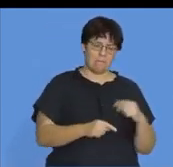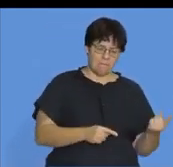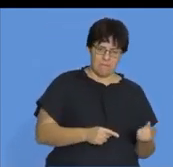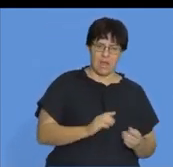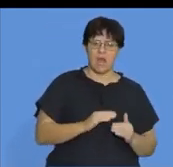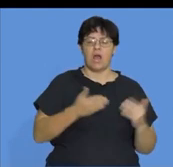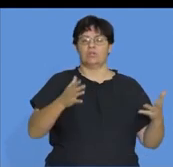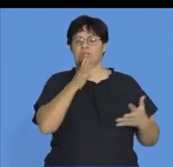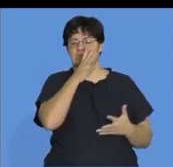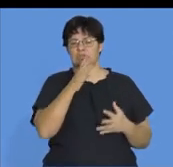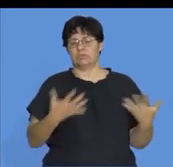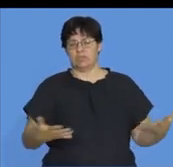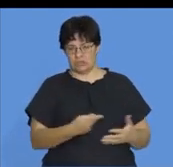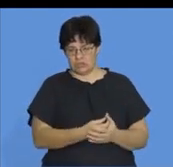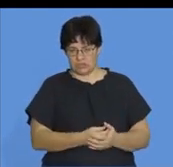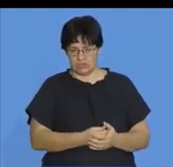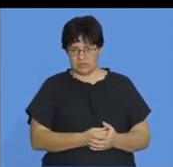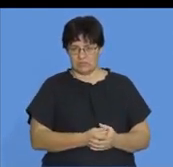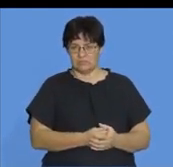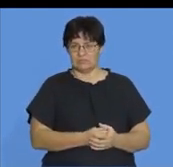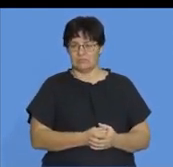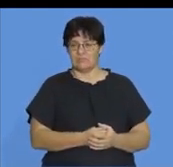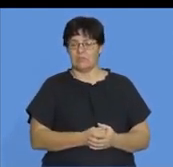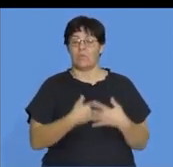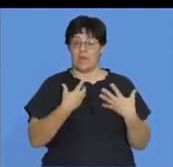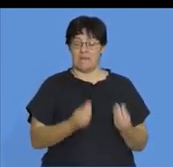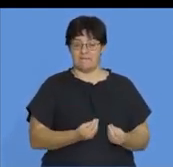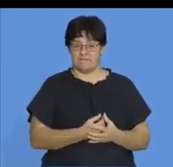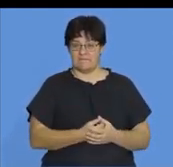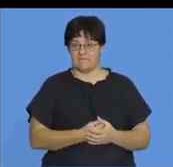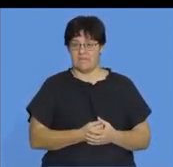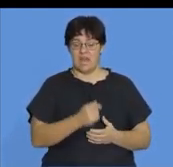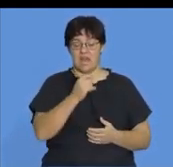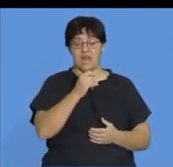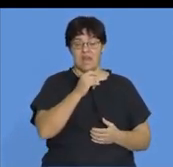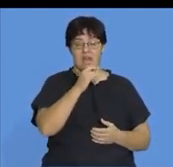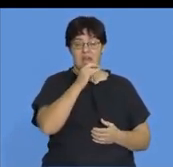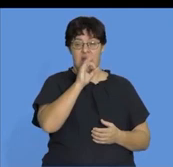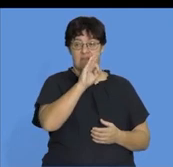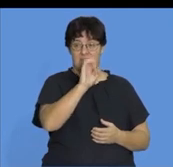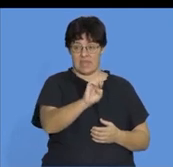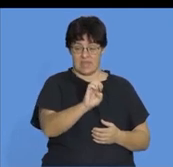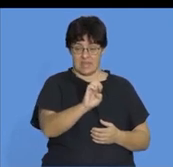other reactants are in excess? Very important question, right? We had, because iron,